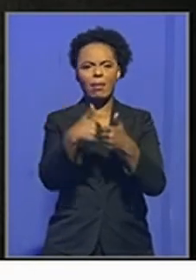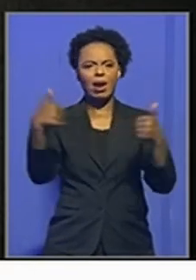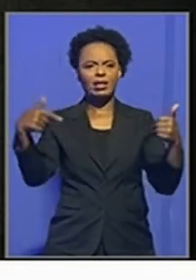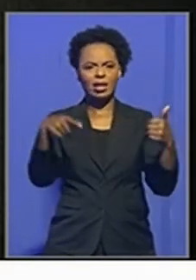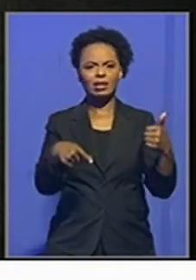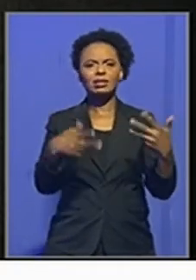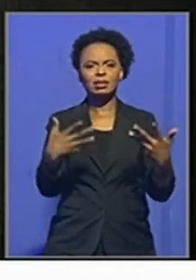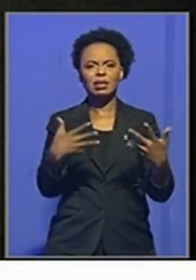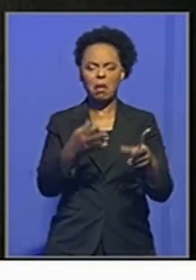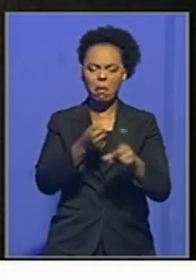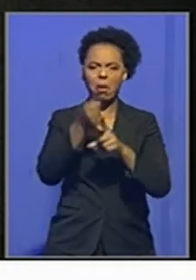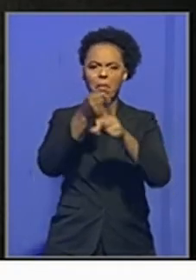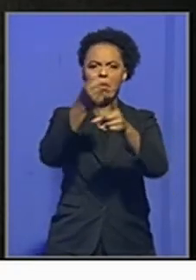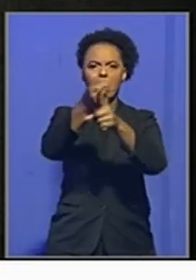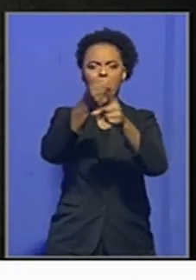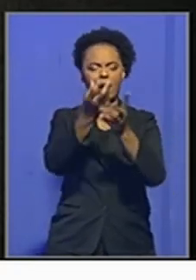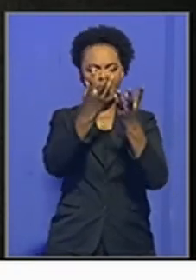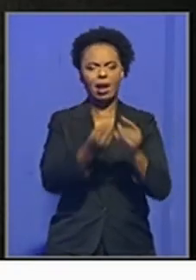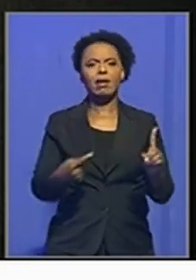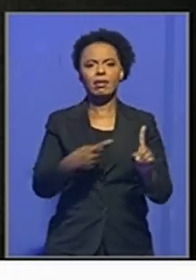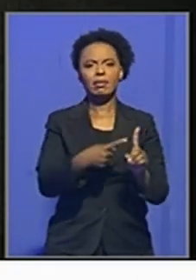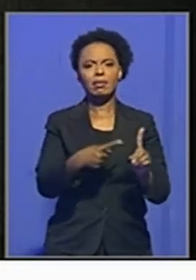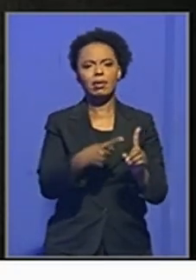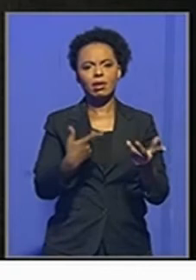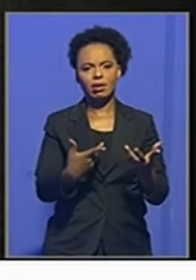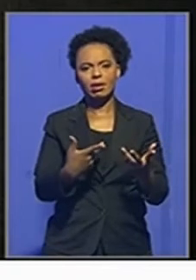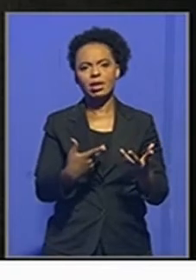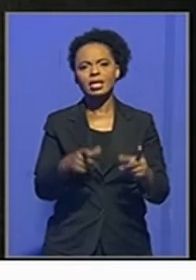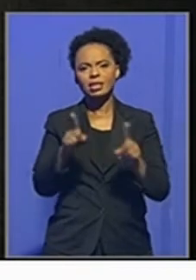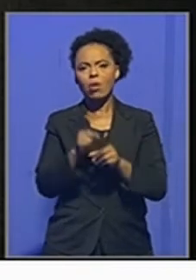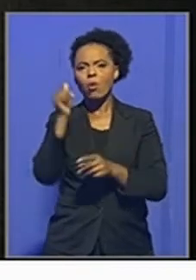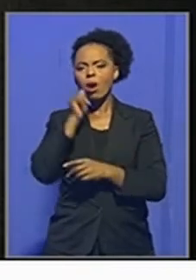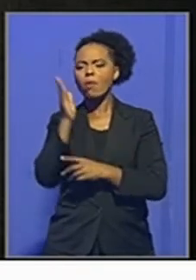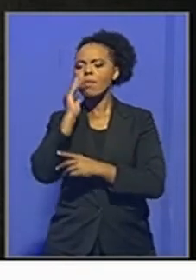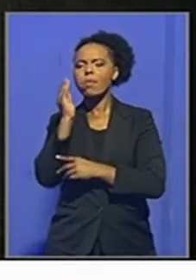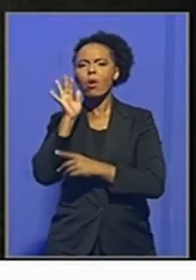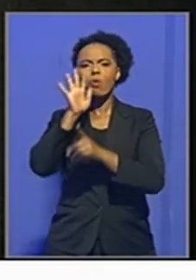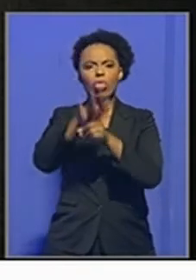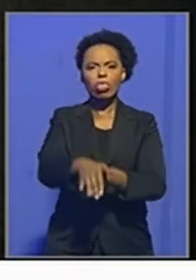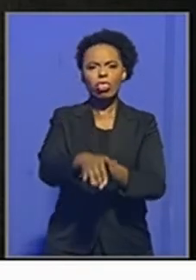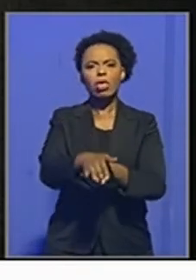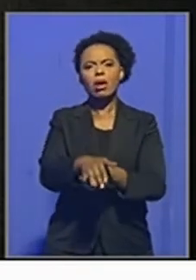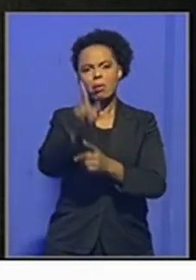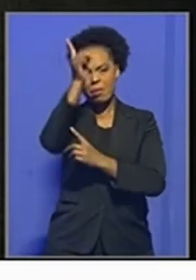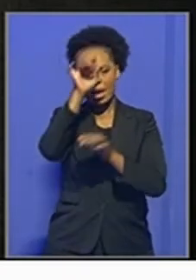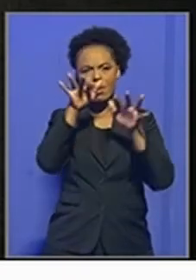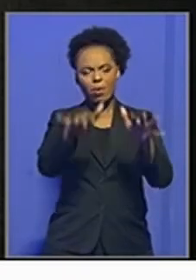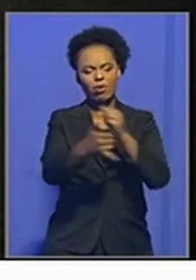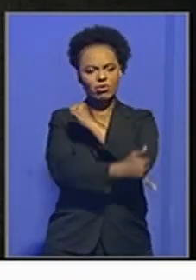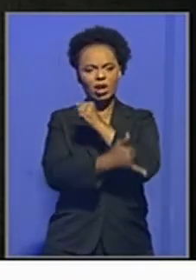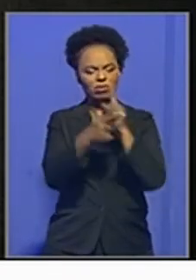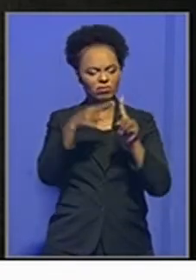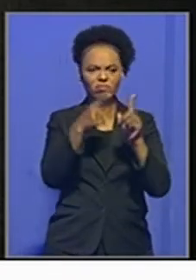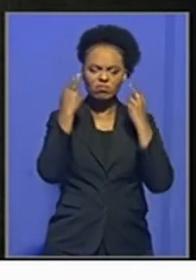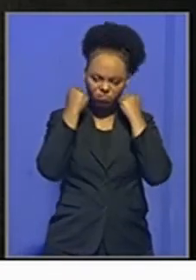wanted to create divisions amongst the black people of this country, he stood firm and embraced everyone who lived in